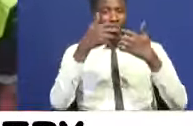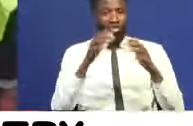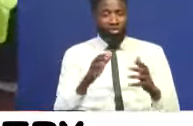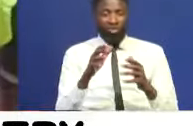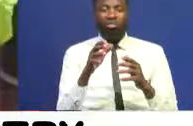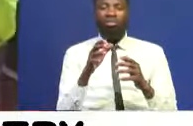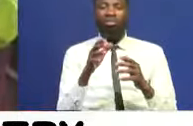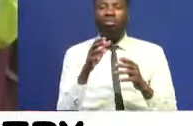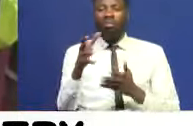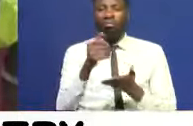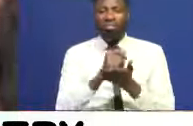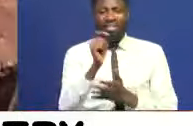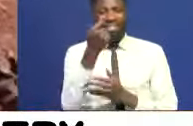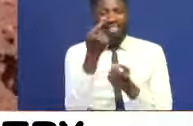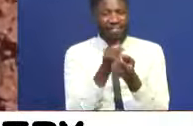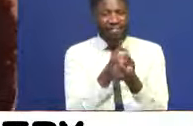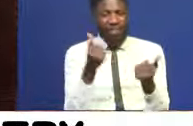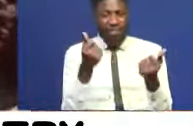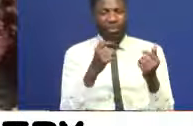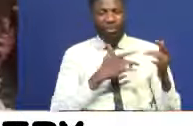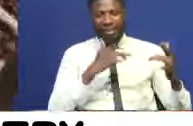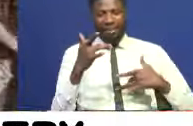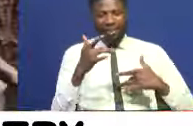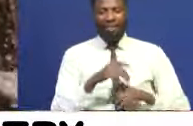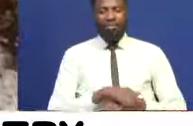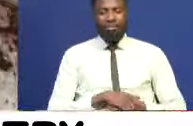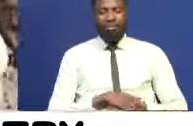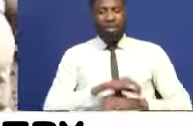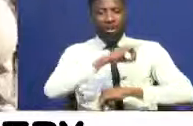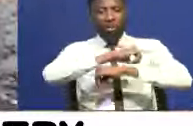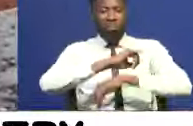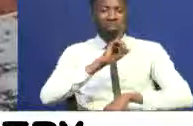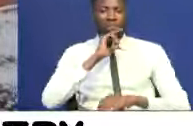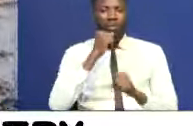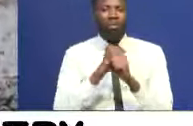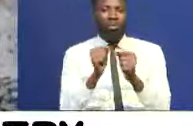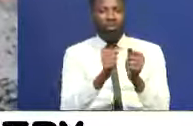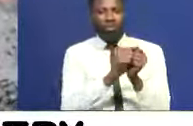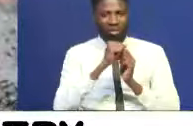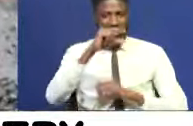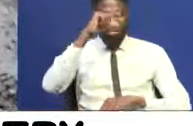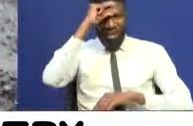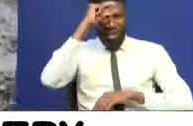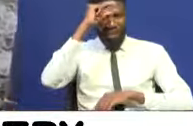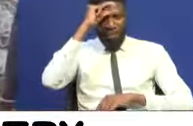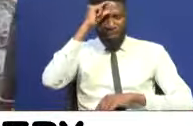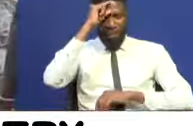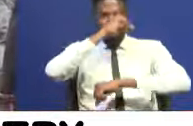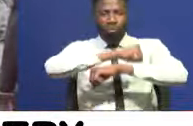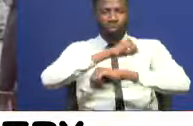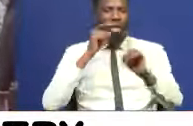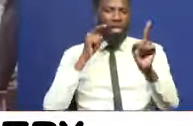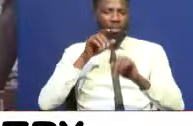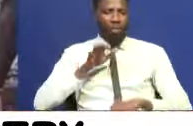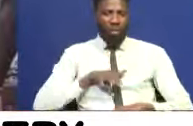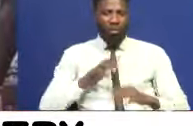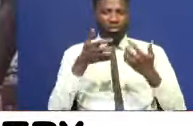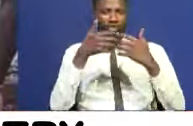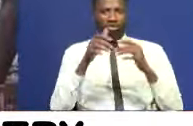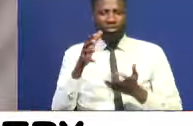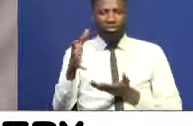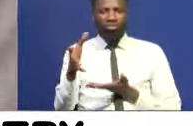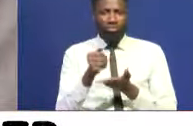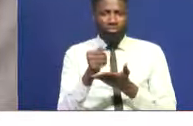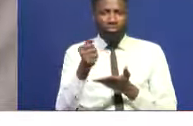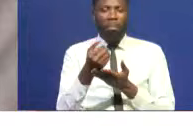of concern, with the Institute noting it's working closely with the government institutions to increase the number of women engineers in